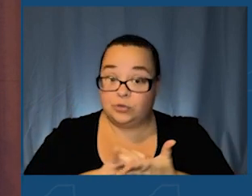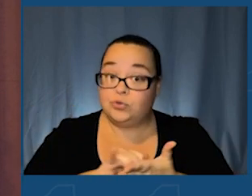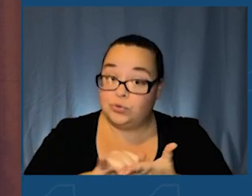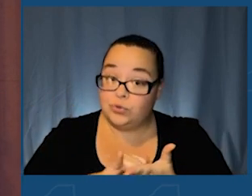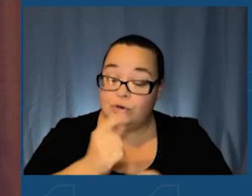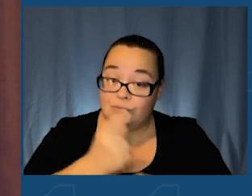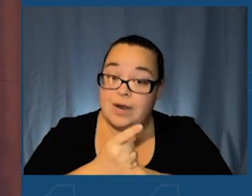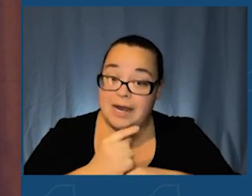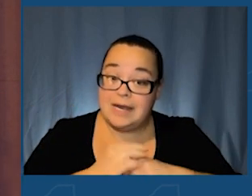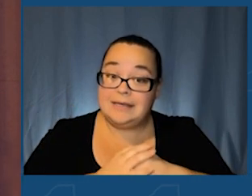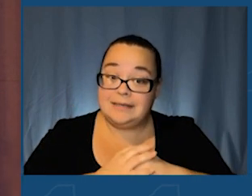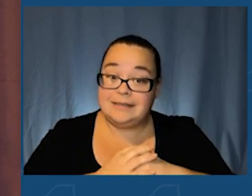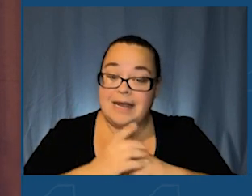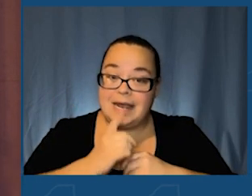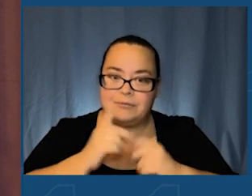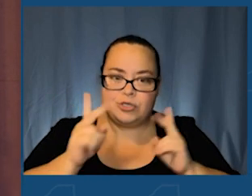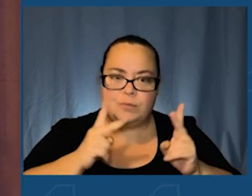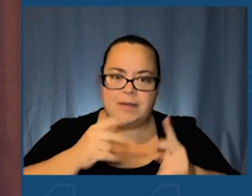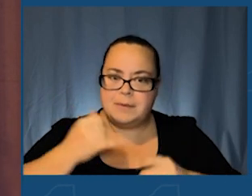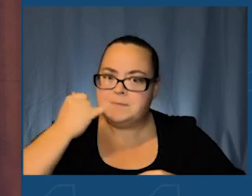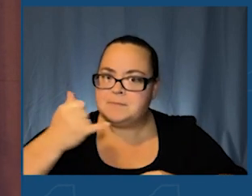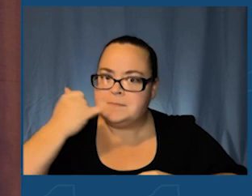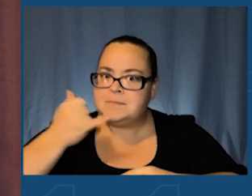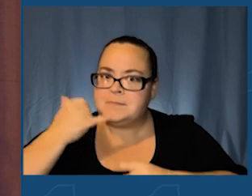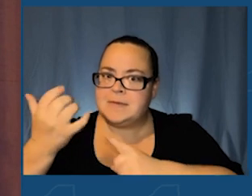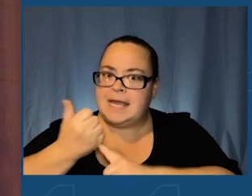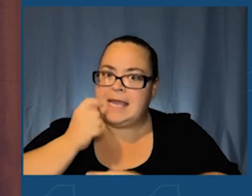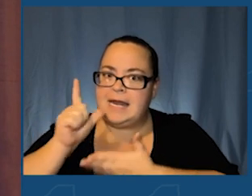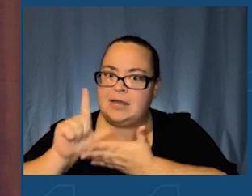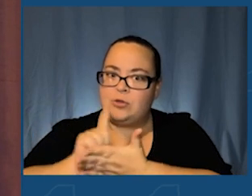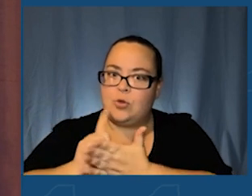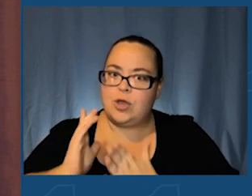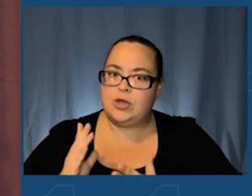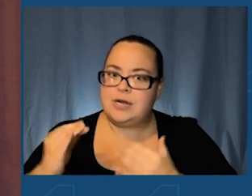Sure, people are lawyering up, right?